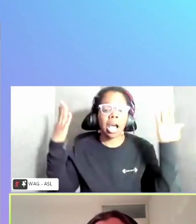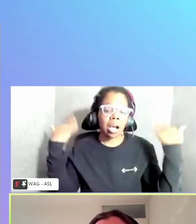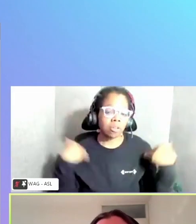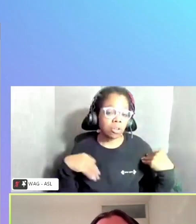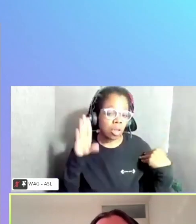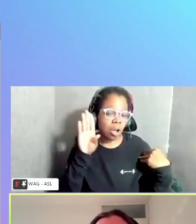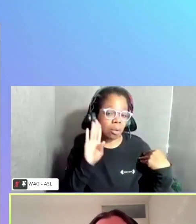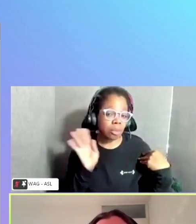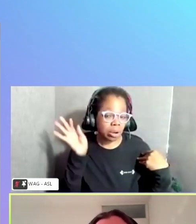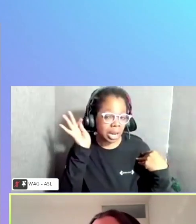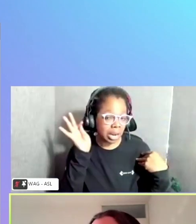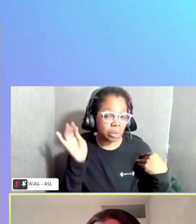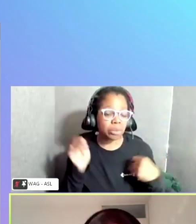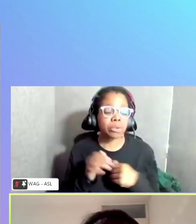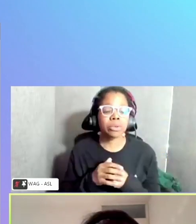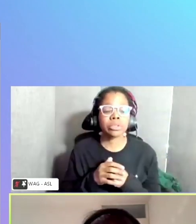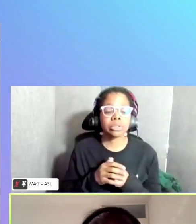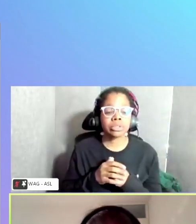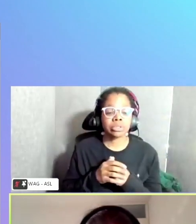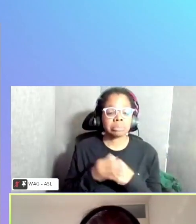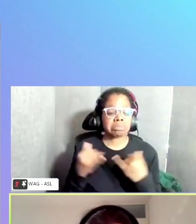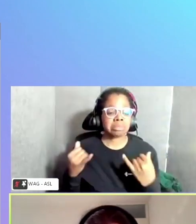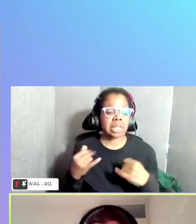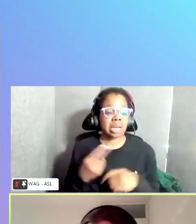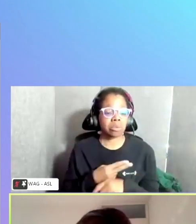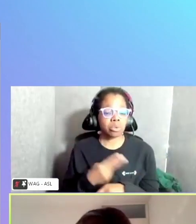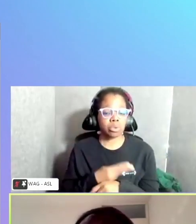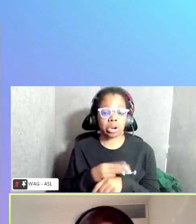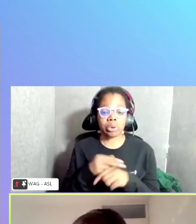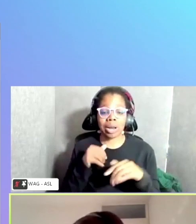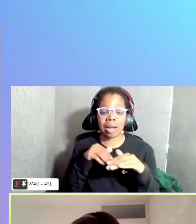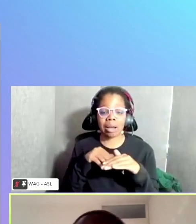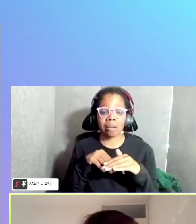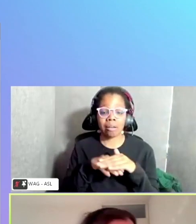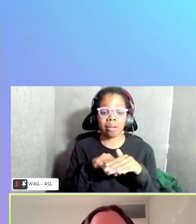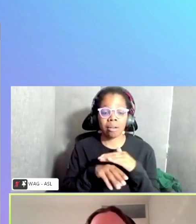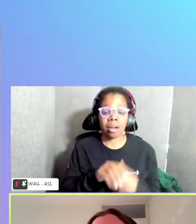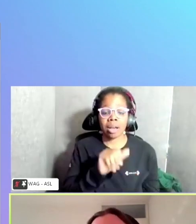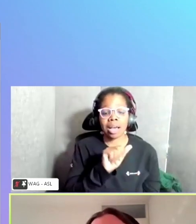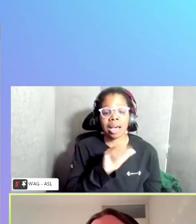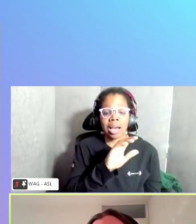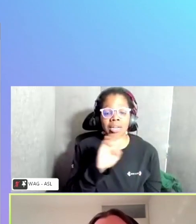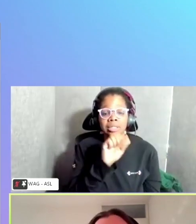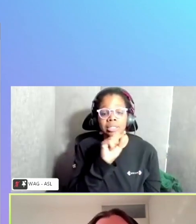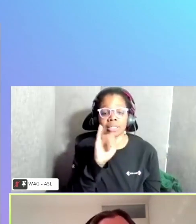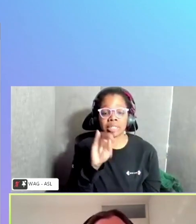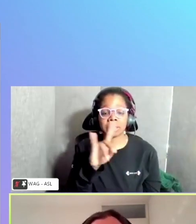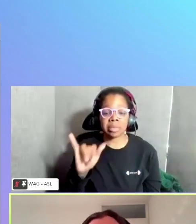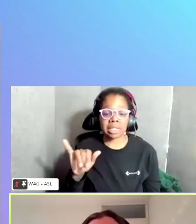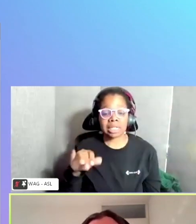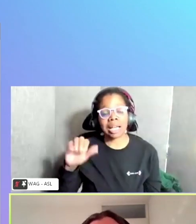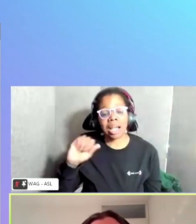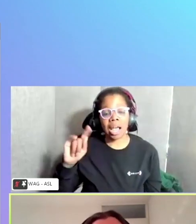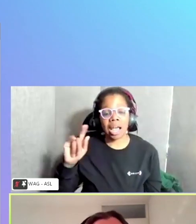hair, and today I'm wearing my Accessibility AxeCon t-shirts. And with me